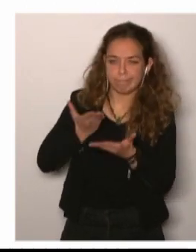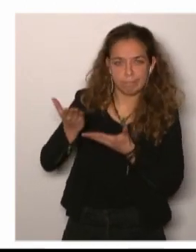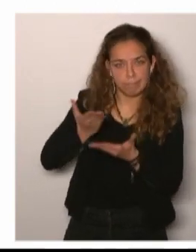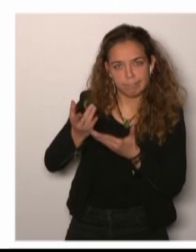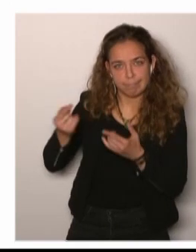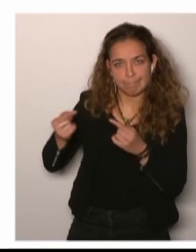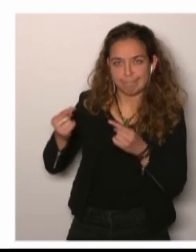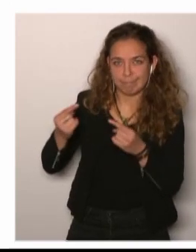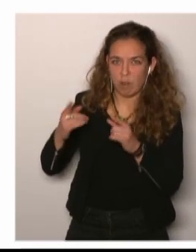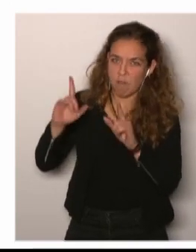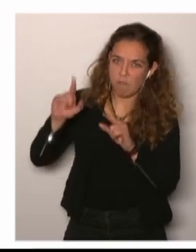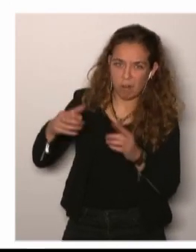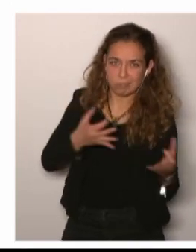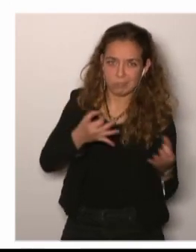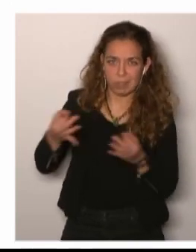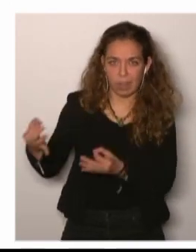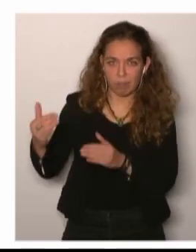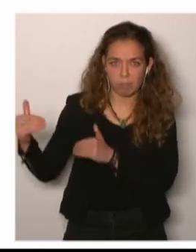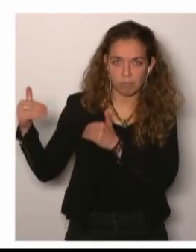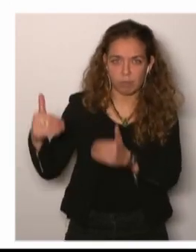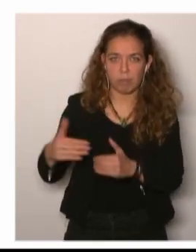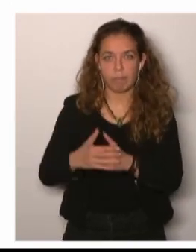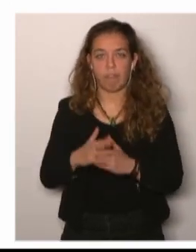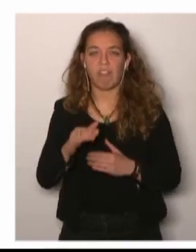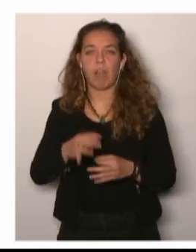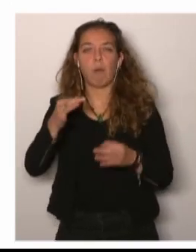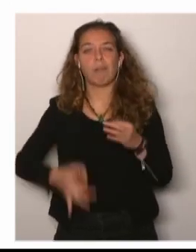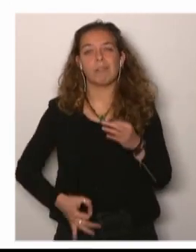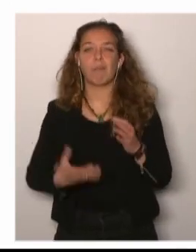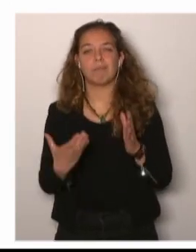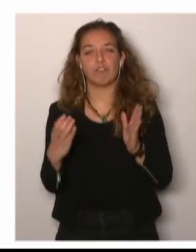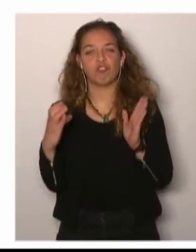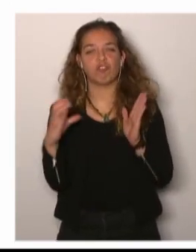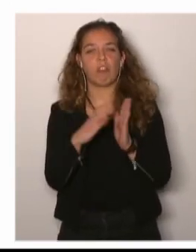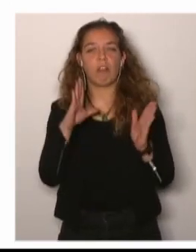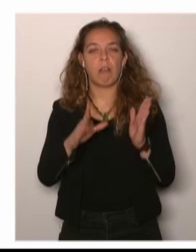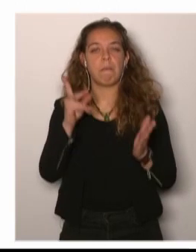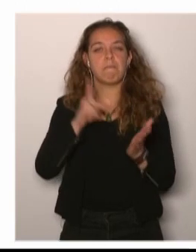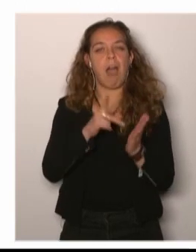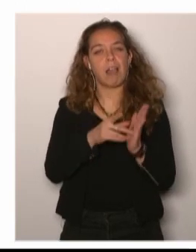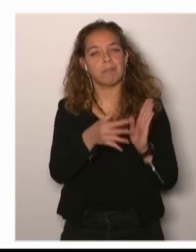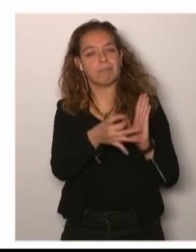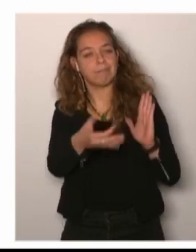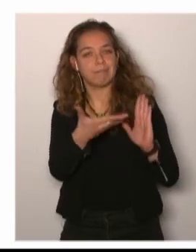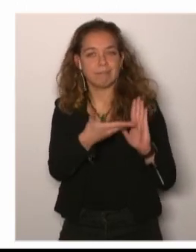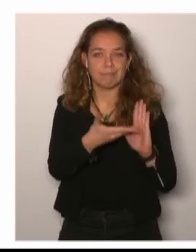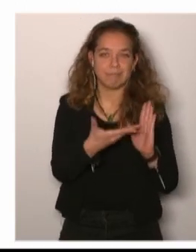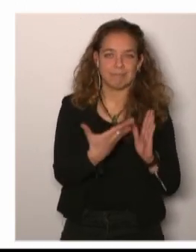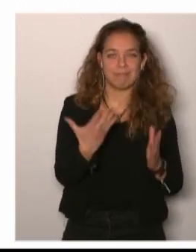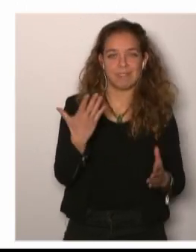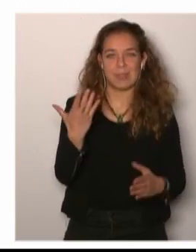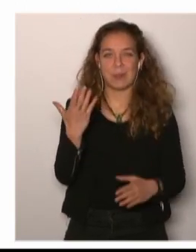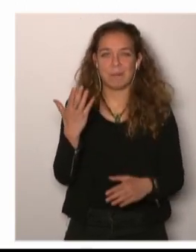with a few words from the Paris Charter Against Cancer of the 4th of February, the year 2000, the millennium